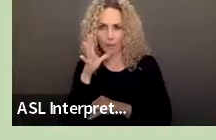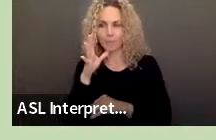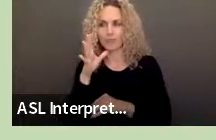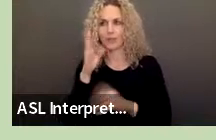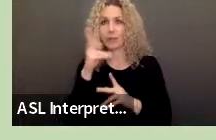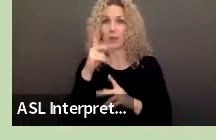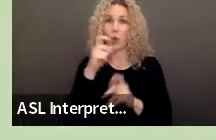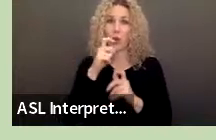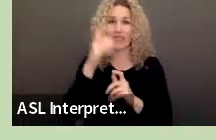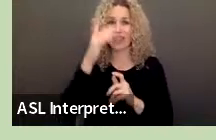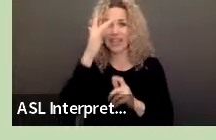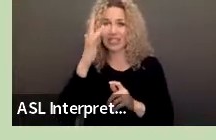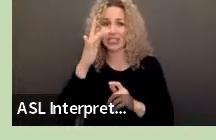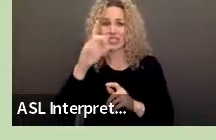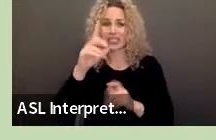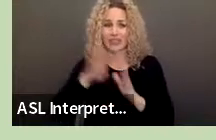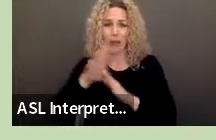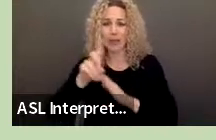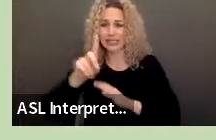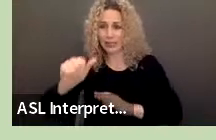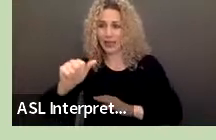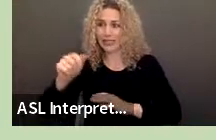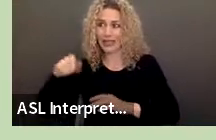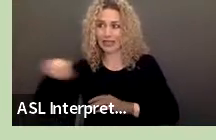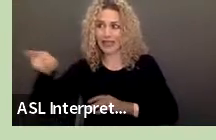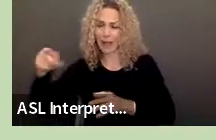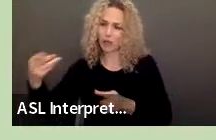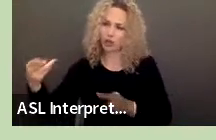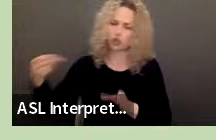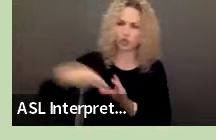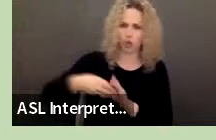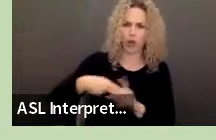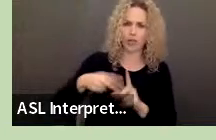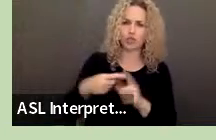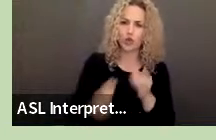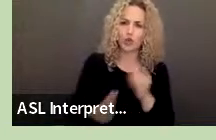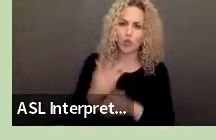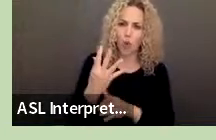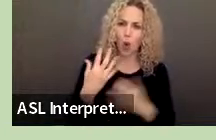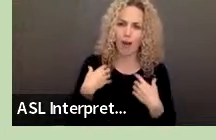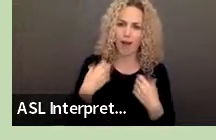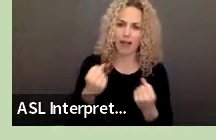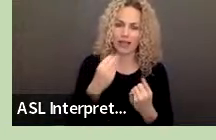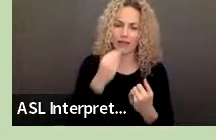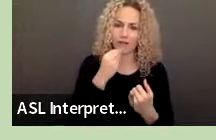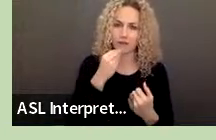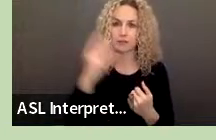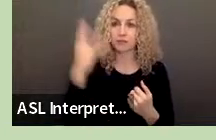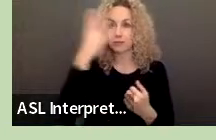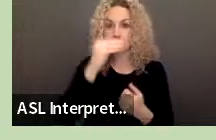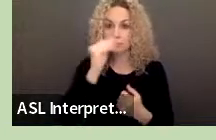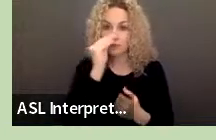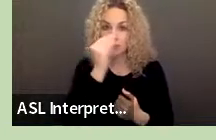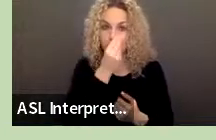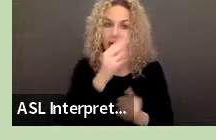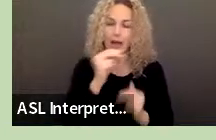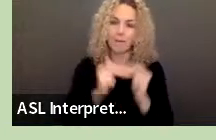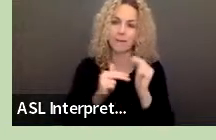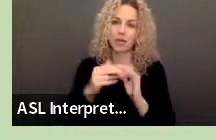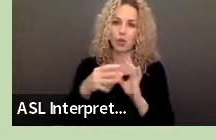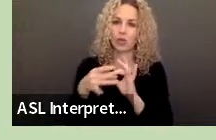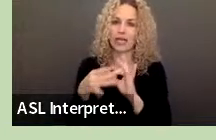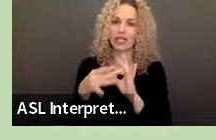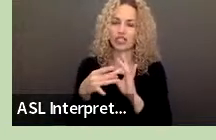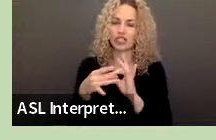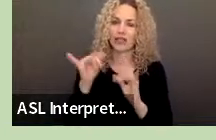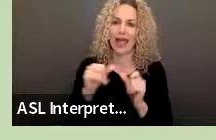developmental disabilities in particular join with others to grow healthy food, beautiful flowers, and build